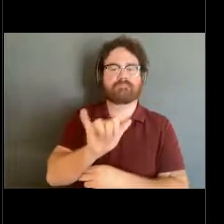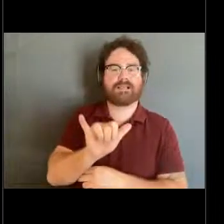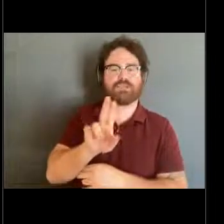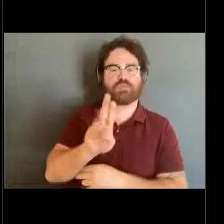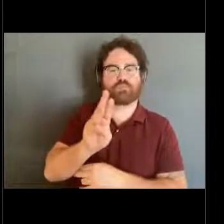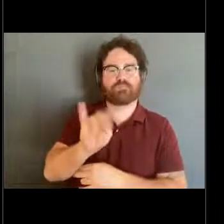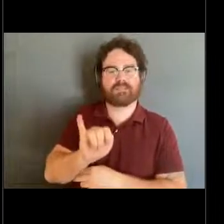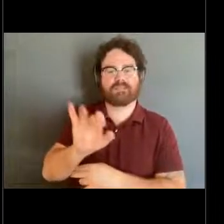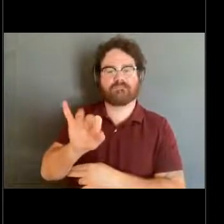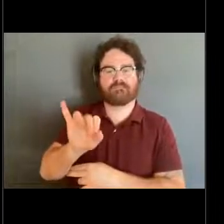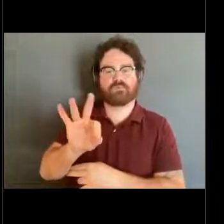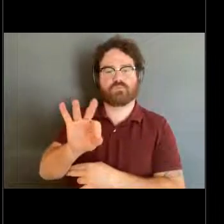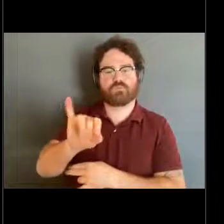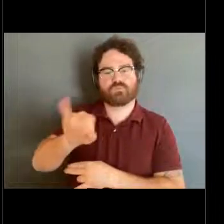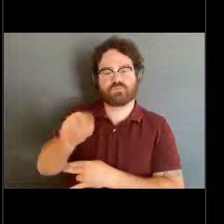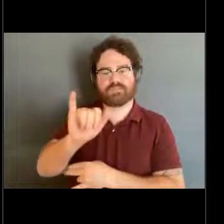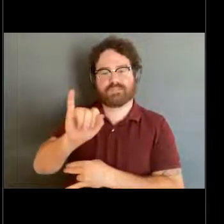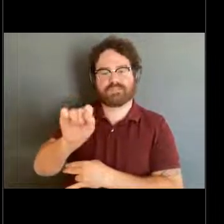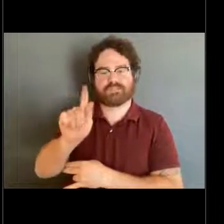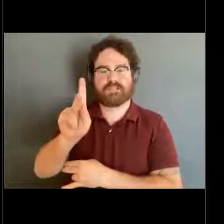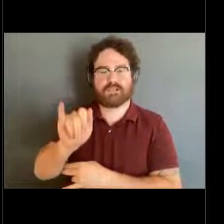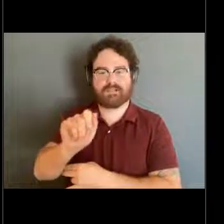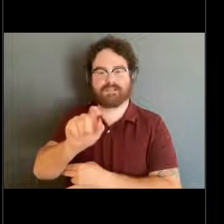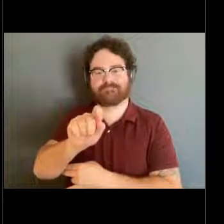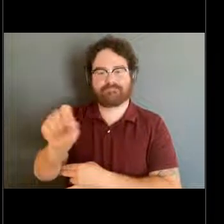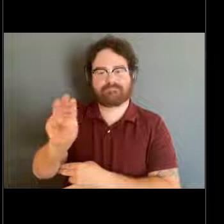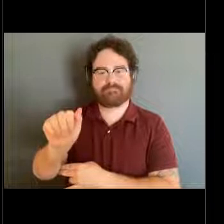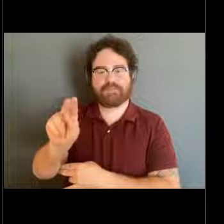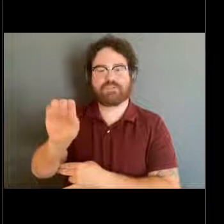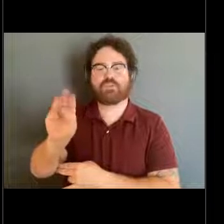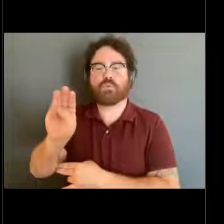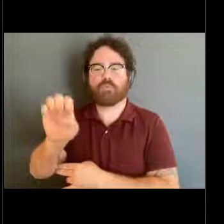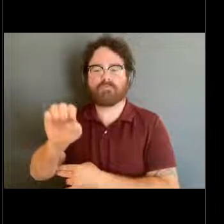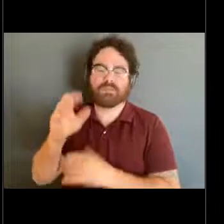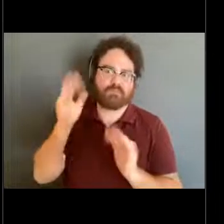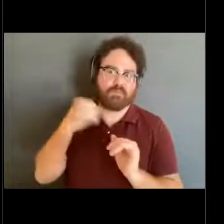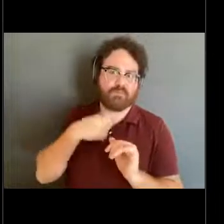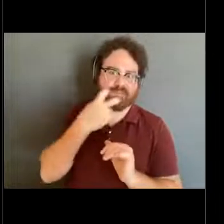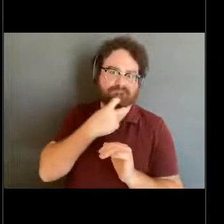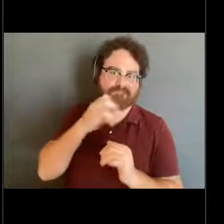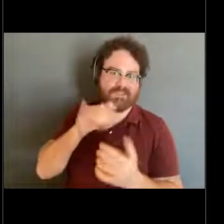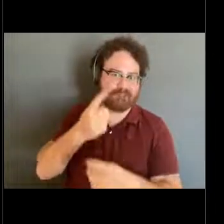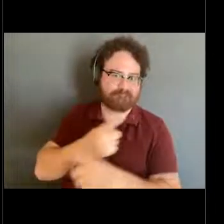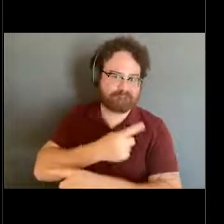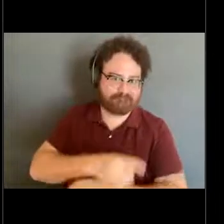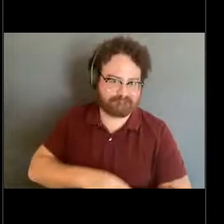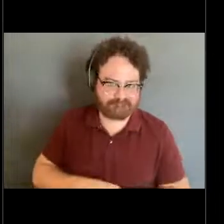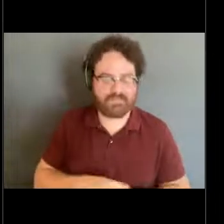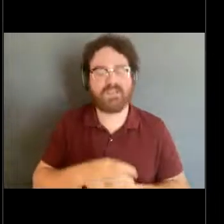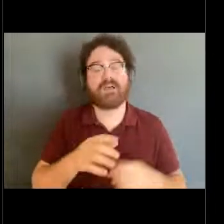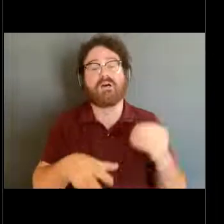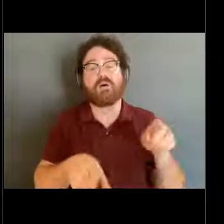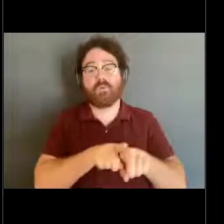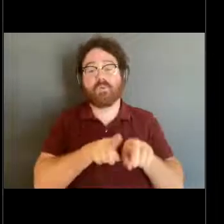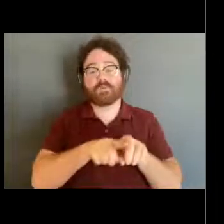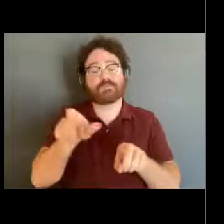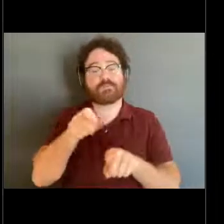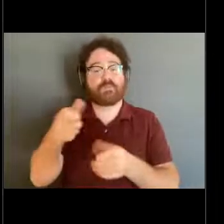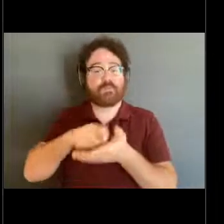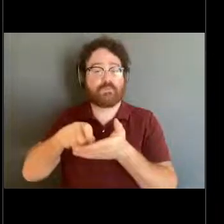Fujisaka Nome. Hopefully I got the name close to right. In addition